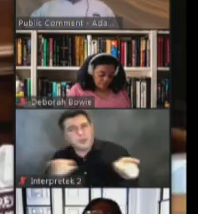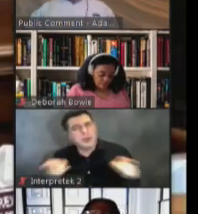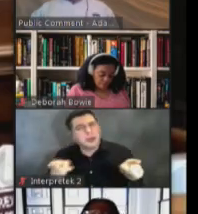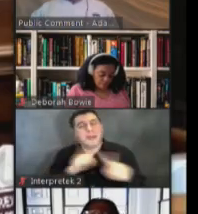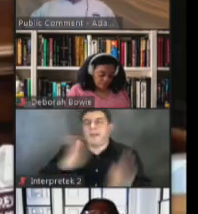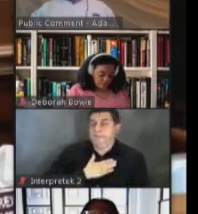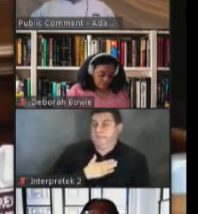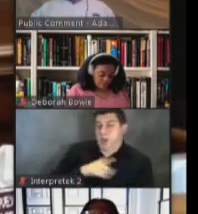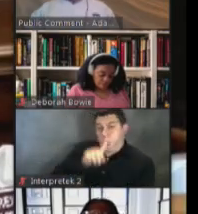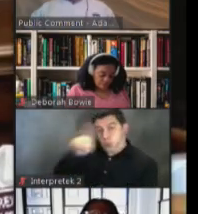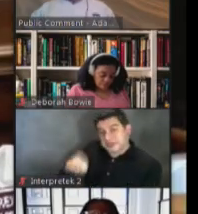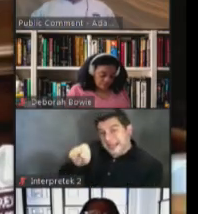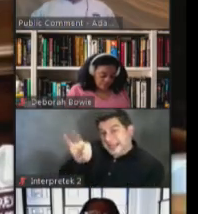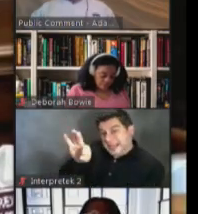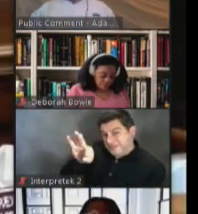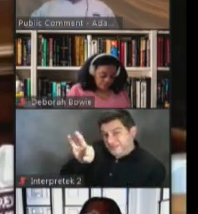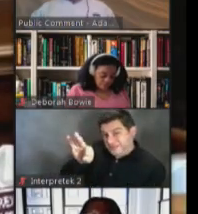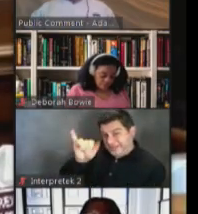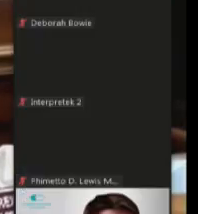whether it diminishes,